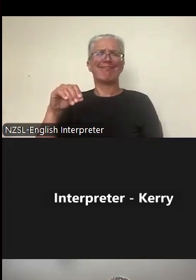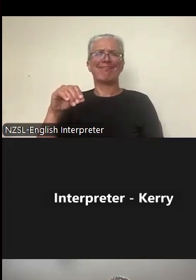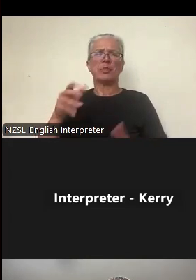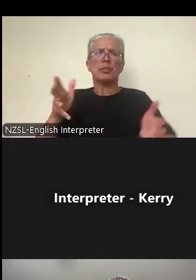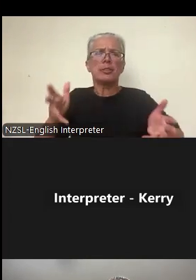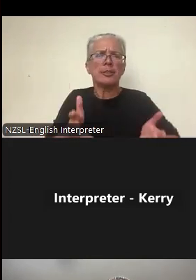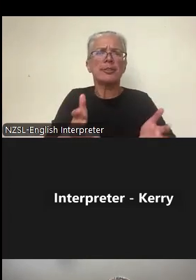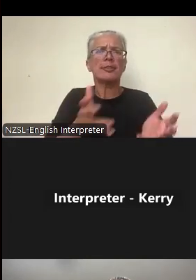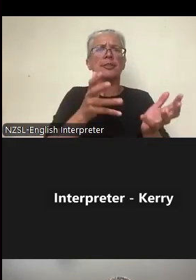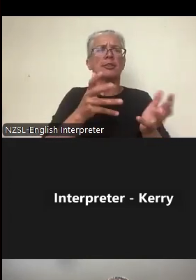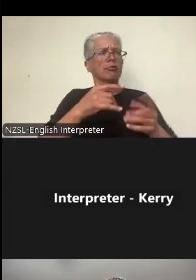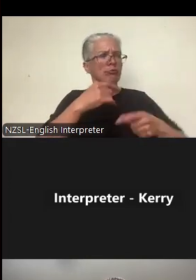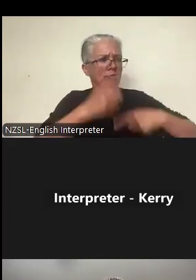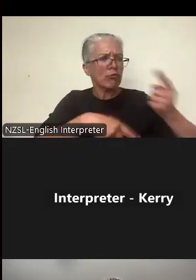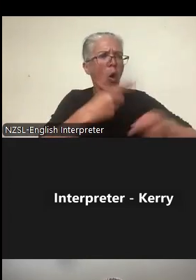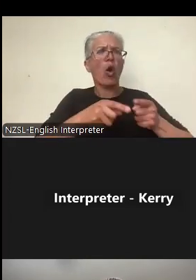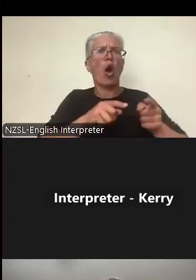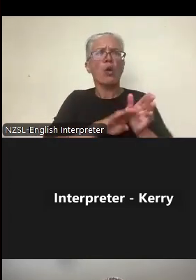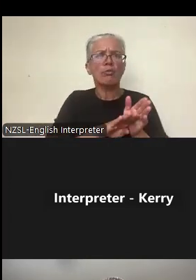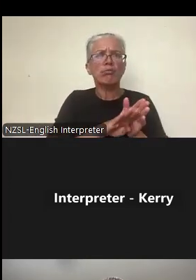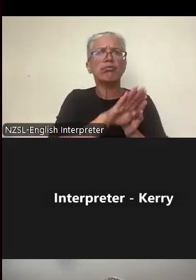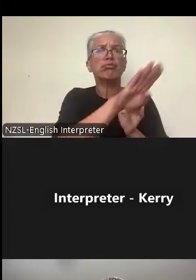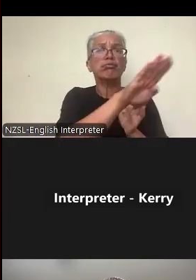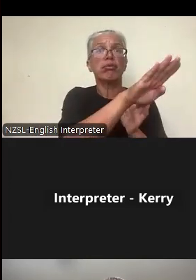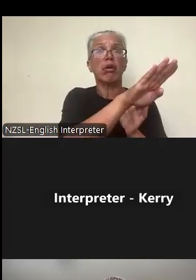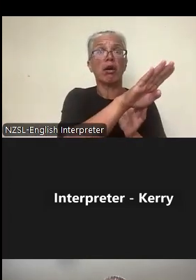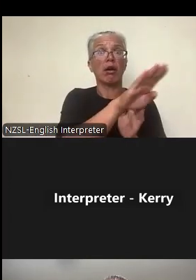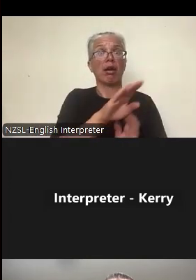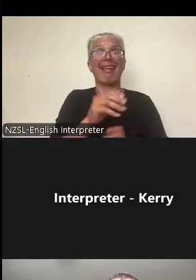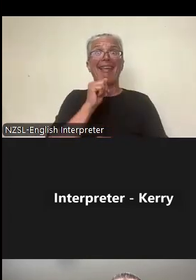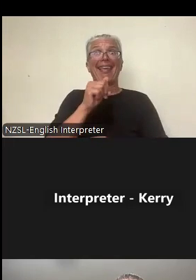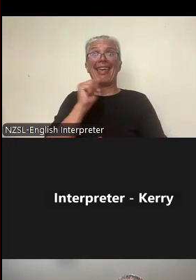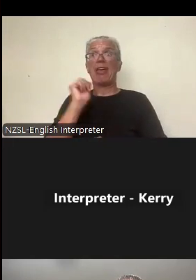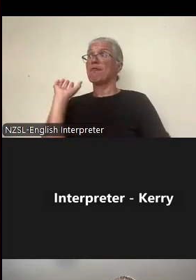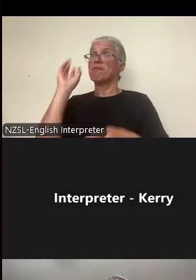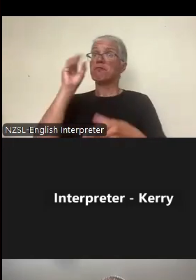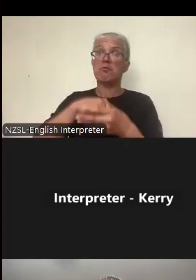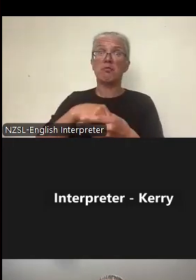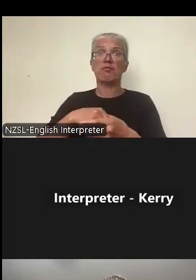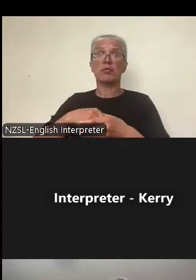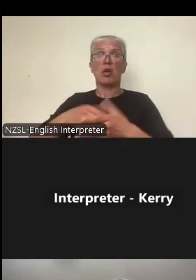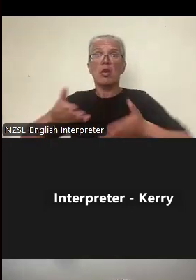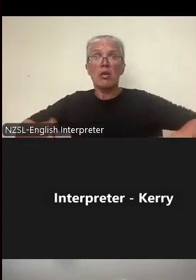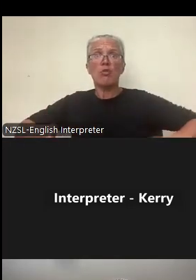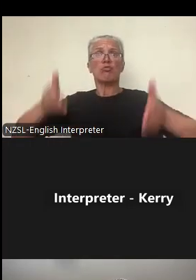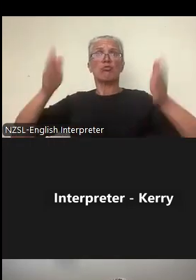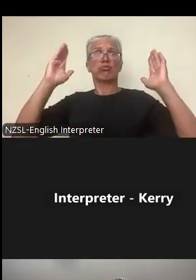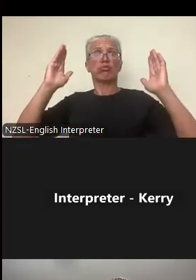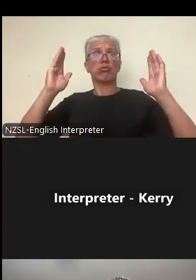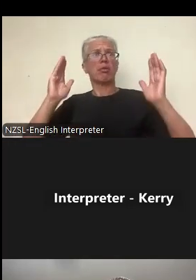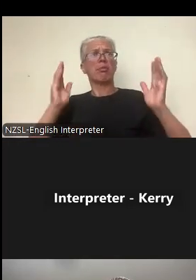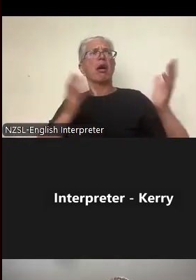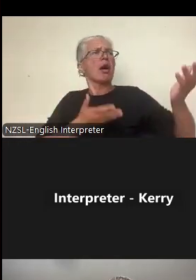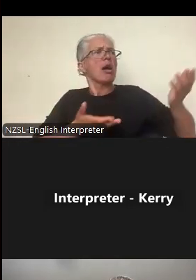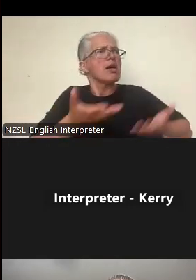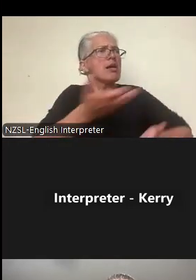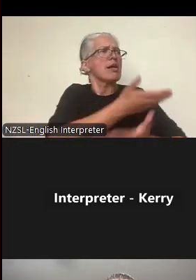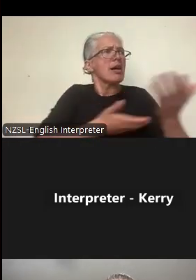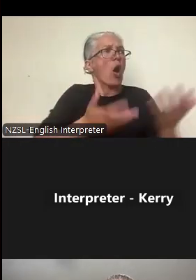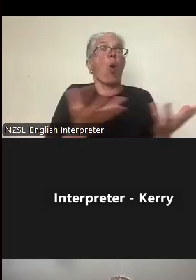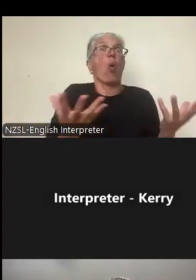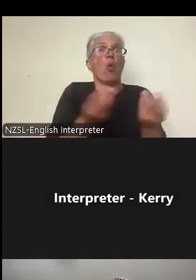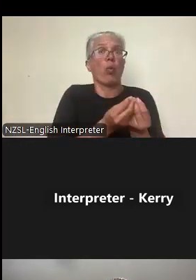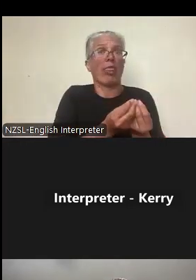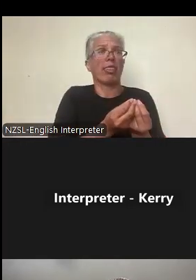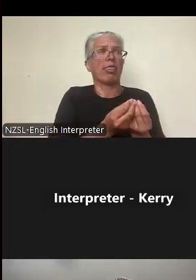improvement. But leaders who participate with their staff are able to join in the professional discussions and learn in